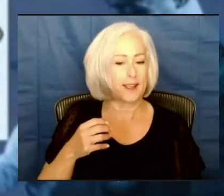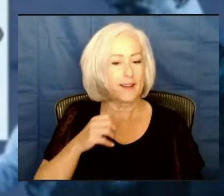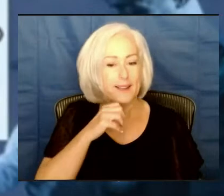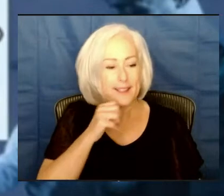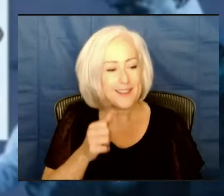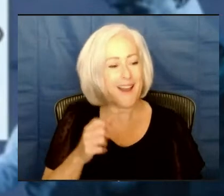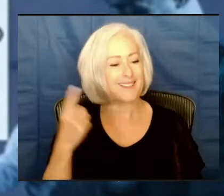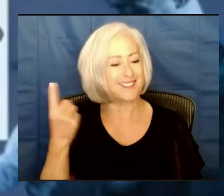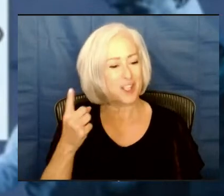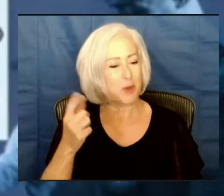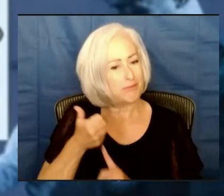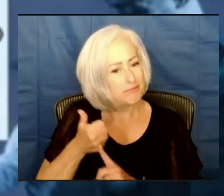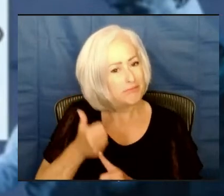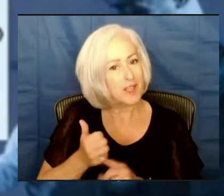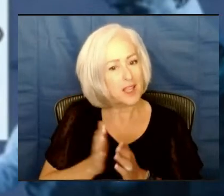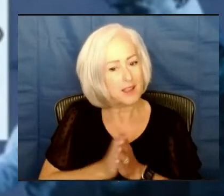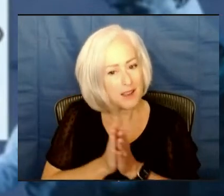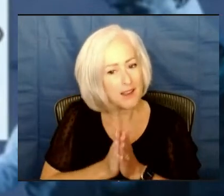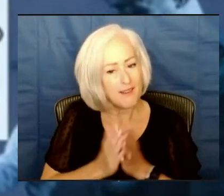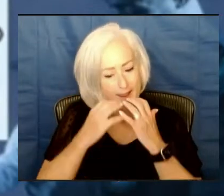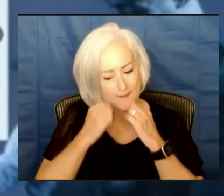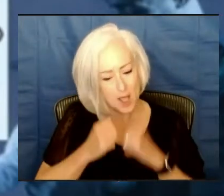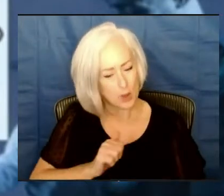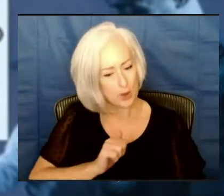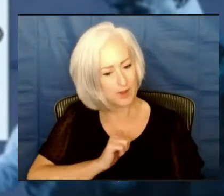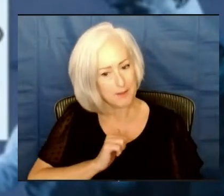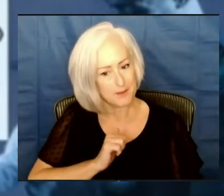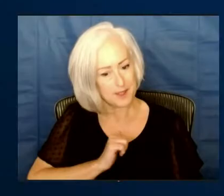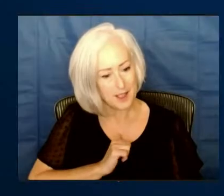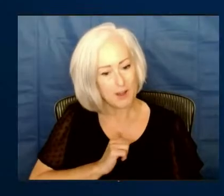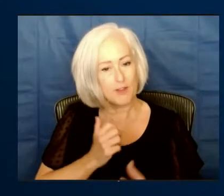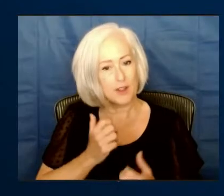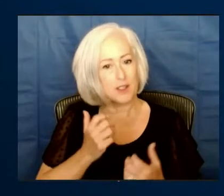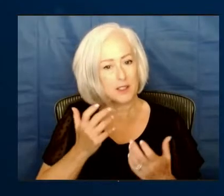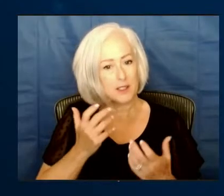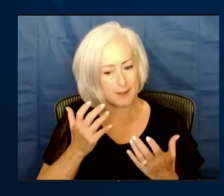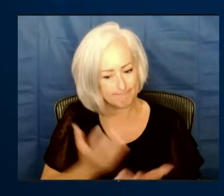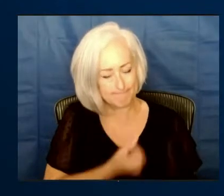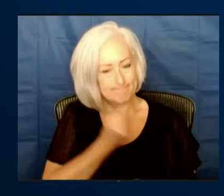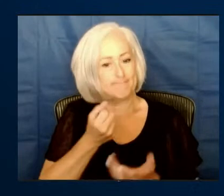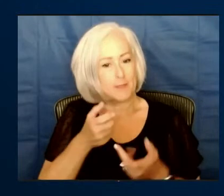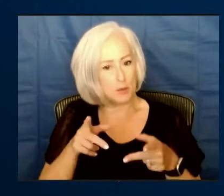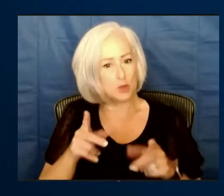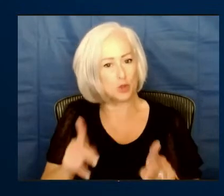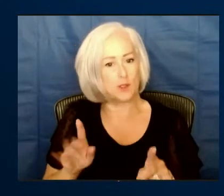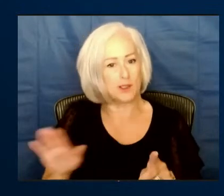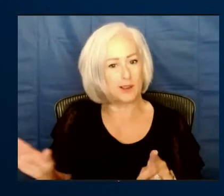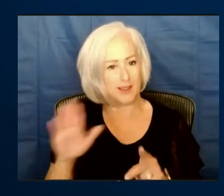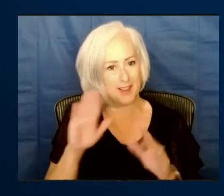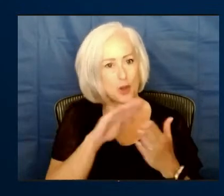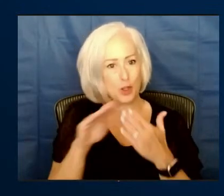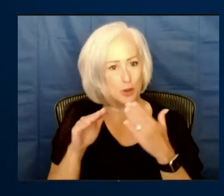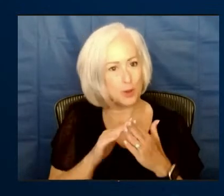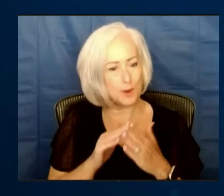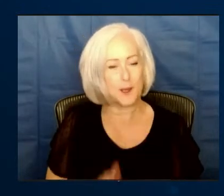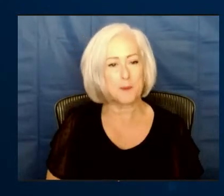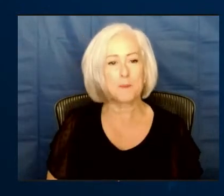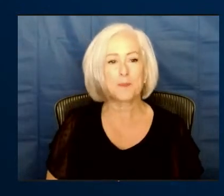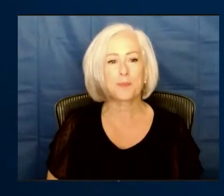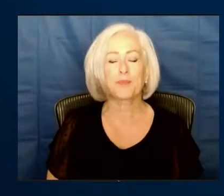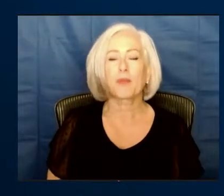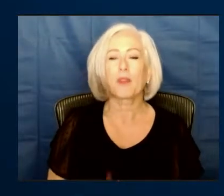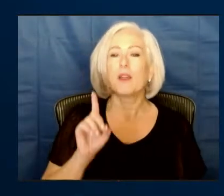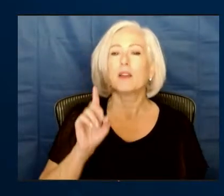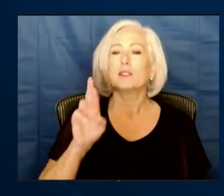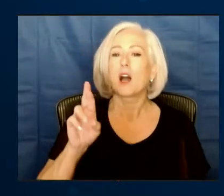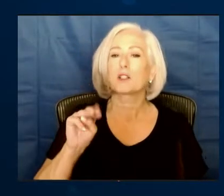valuing themselves and the opportunities that they have in their community. Yeah, it's almost like, Dr. Monks, if you actually point out that something could be